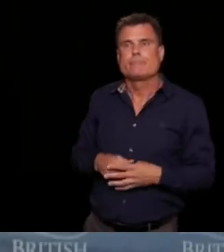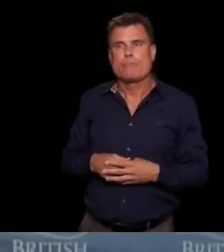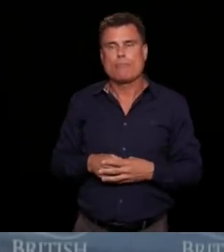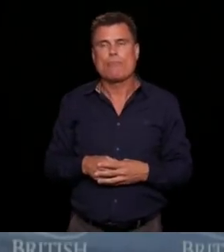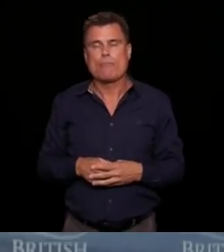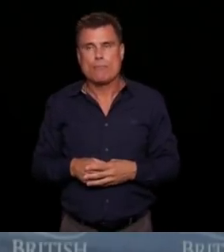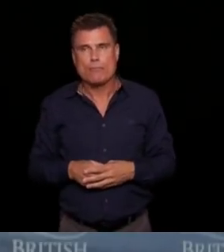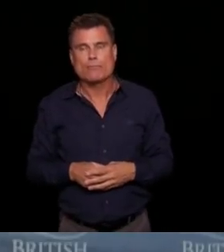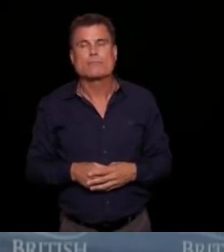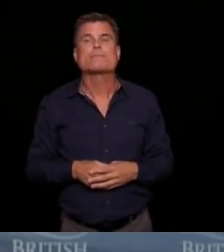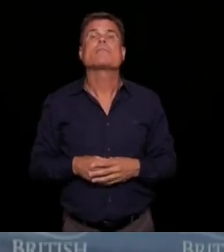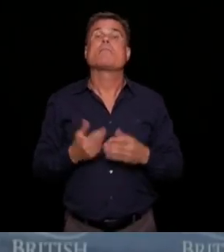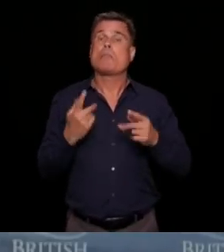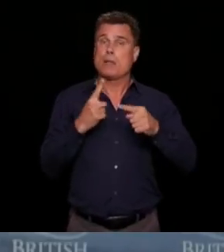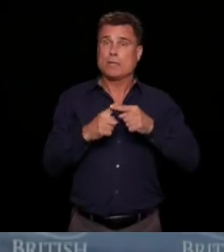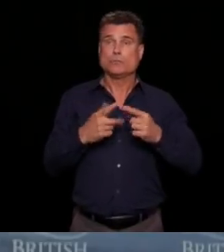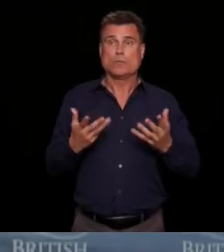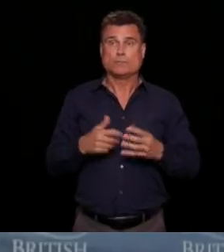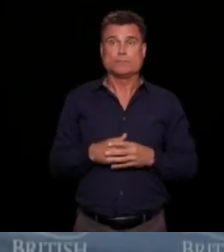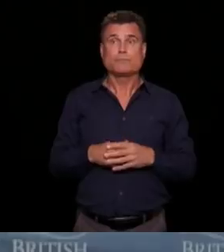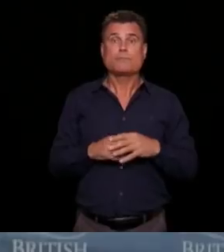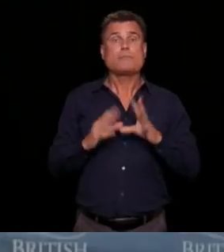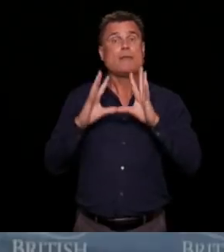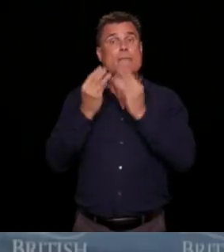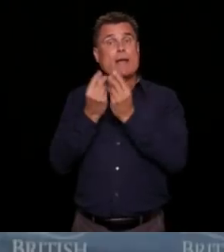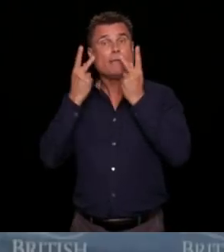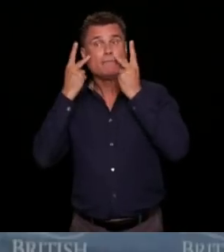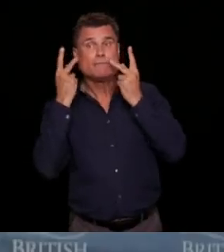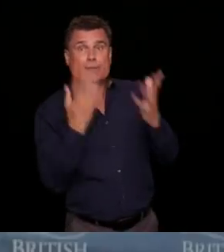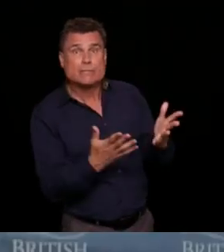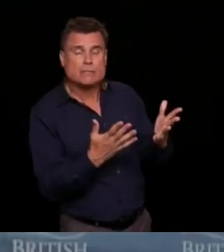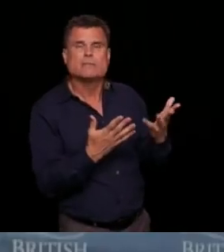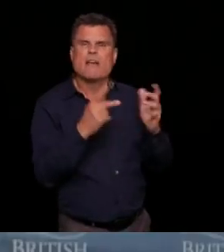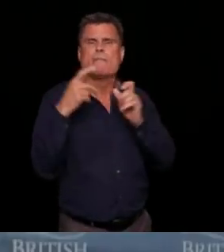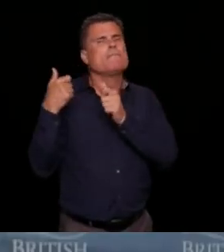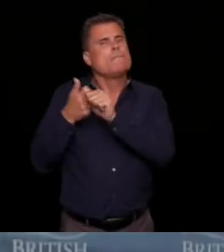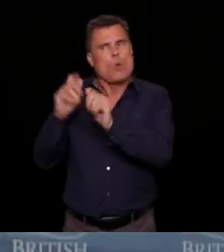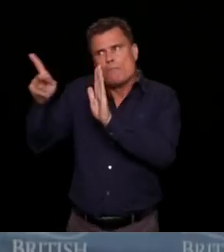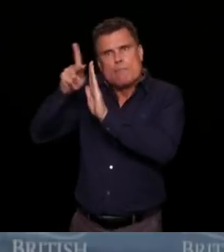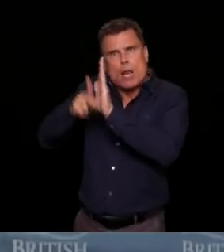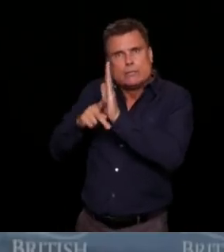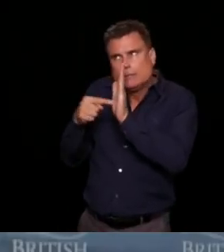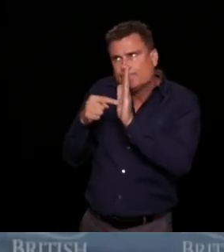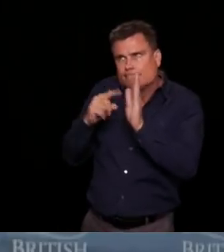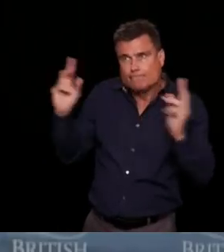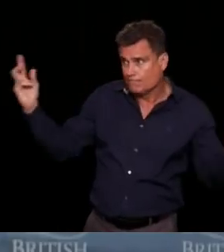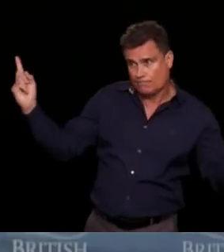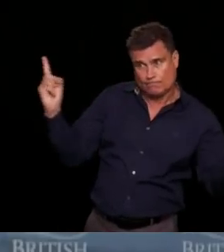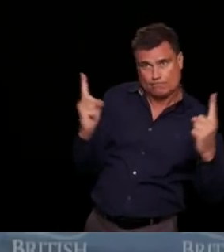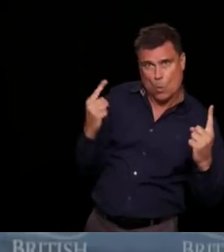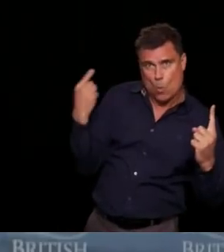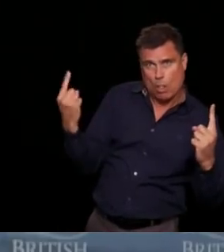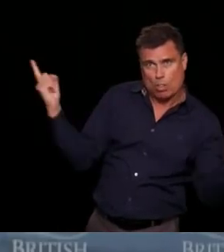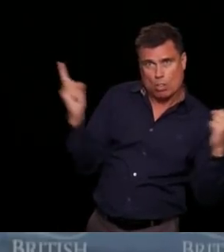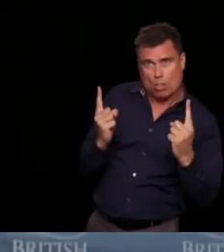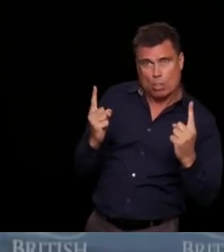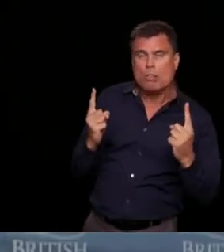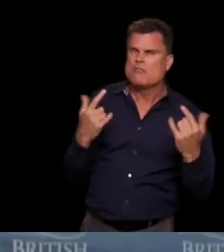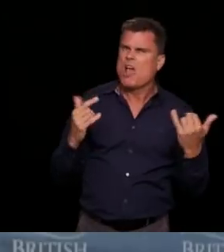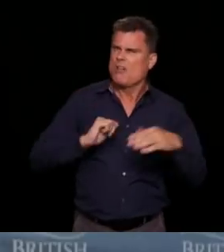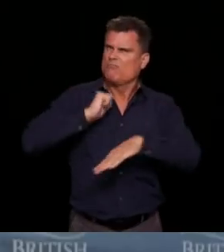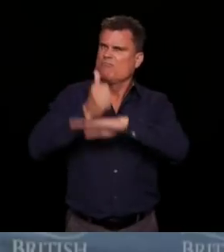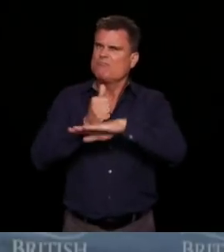actively reviewing the social and family visitation policy now, as we promised to do. It's been in place now for a number of weeks,